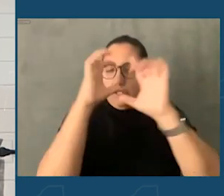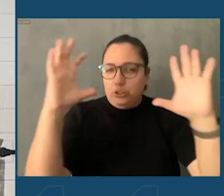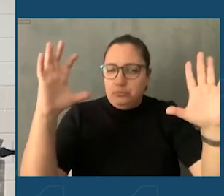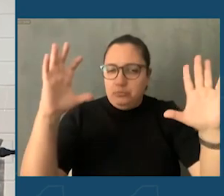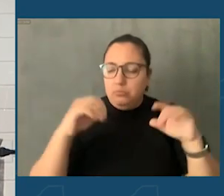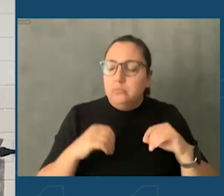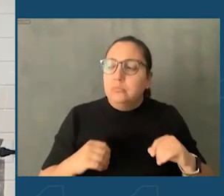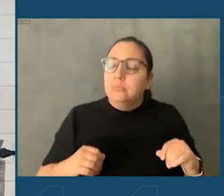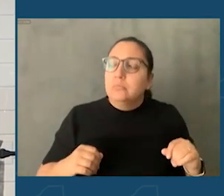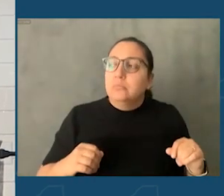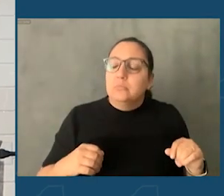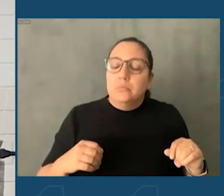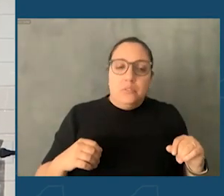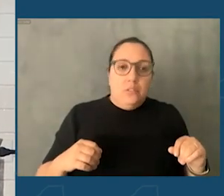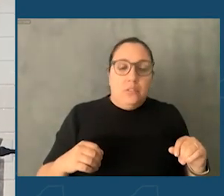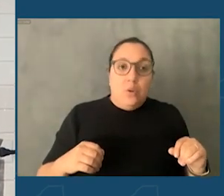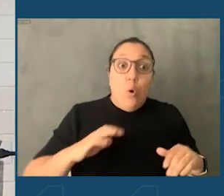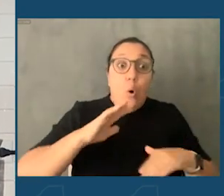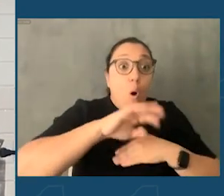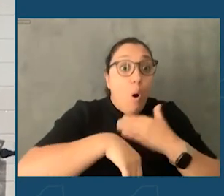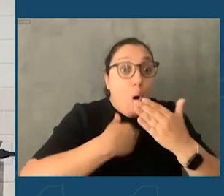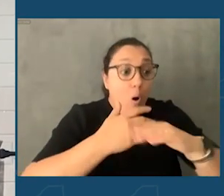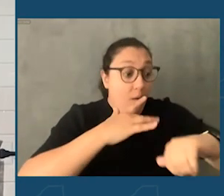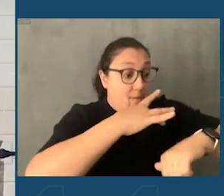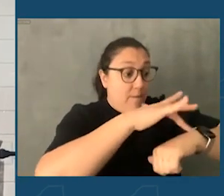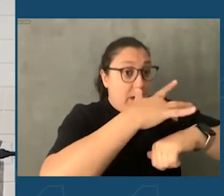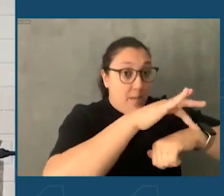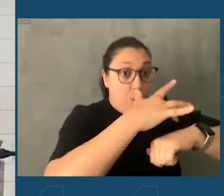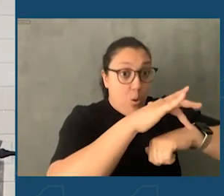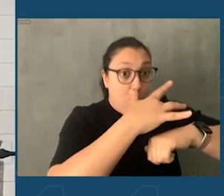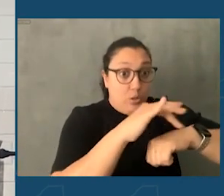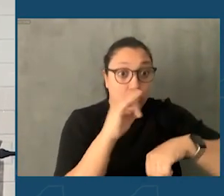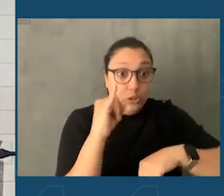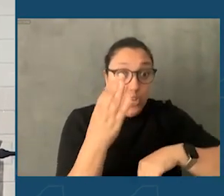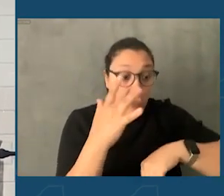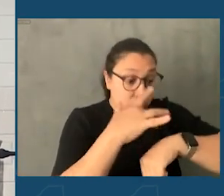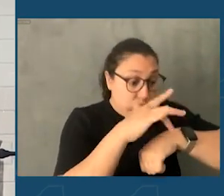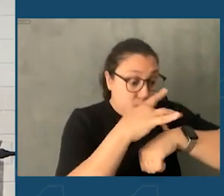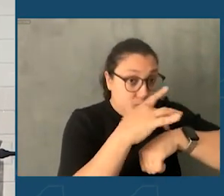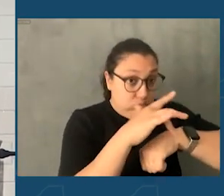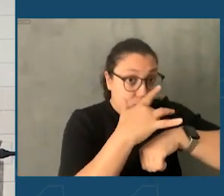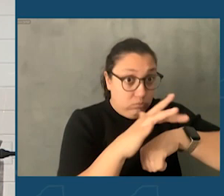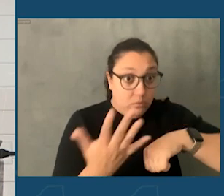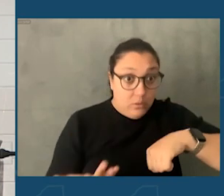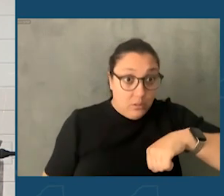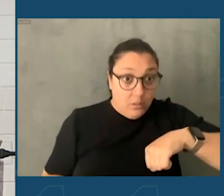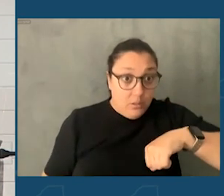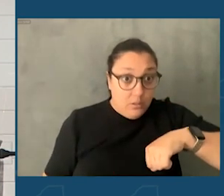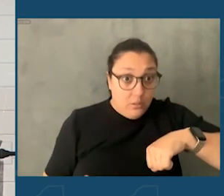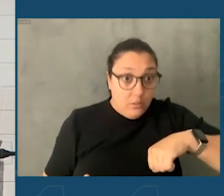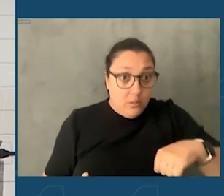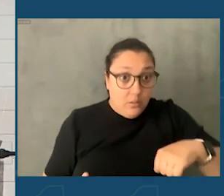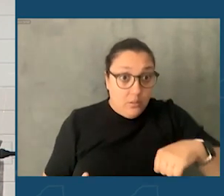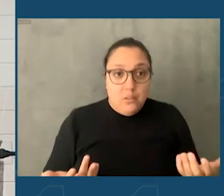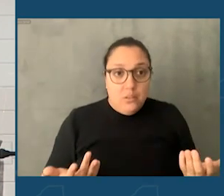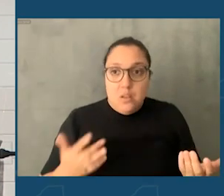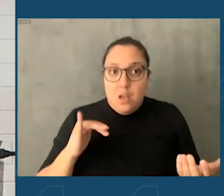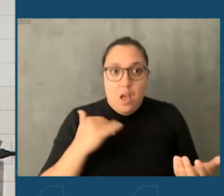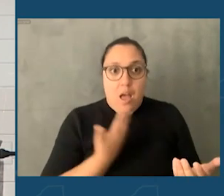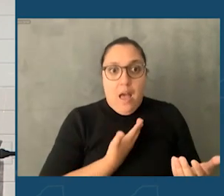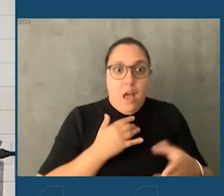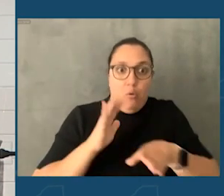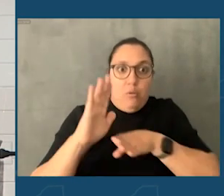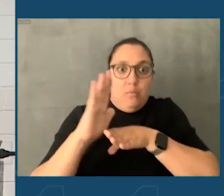job openings that we have had that does not permit our industry to work at its greatest potential. If we had